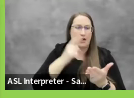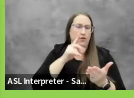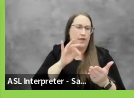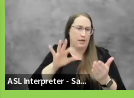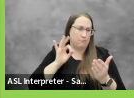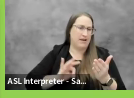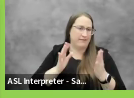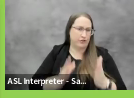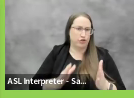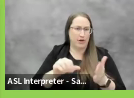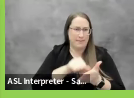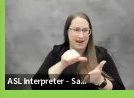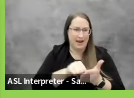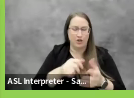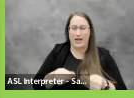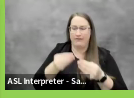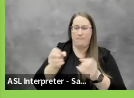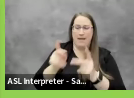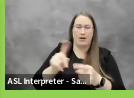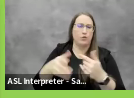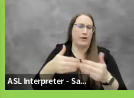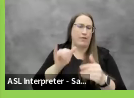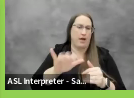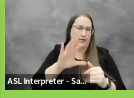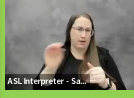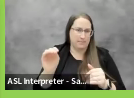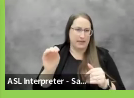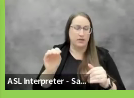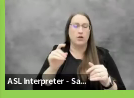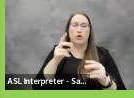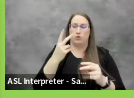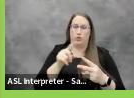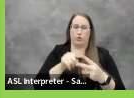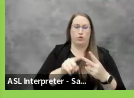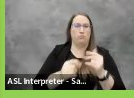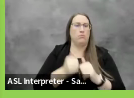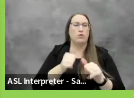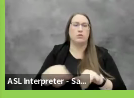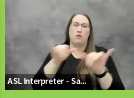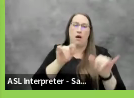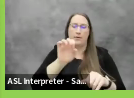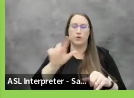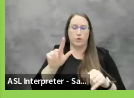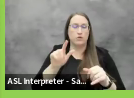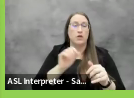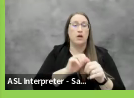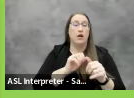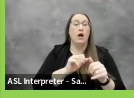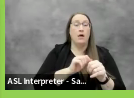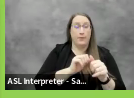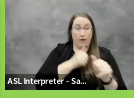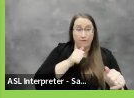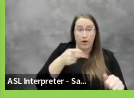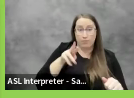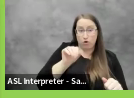designation page and make sure to return it to that company. So the two most common tools to avoid probate are creating a trust and putting assets